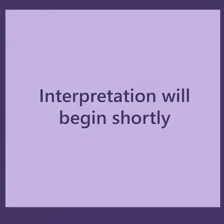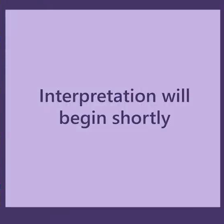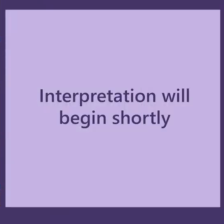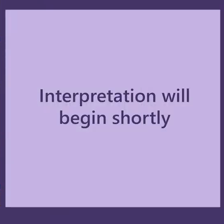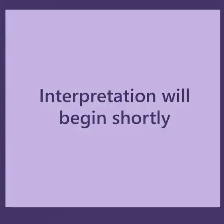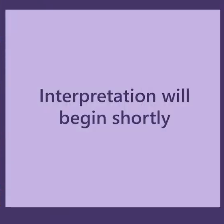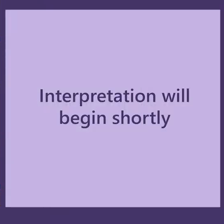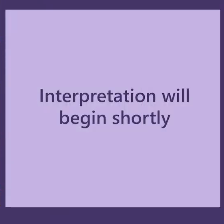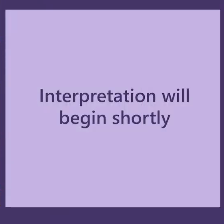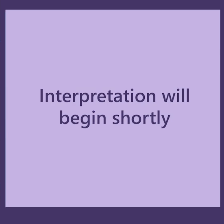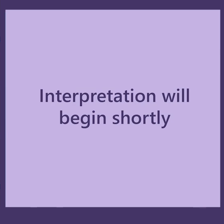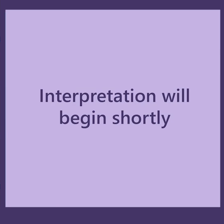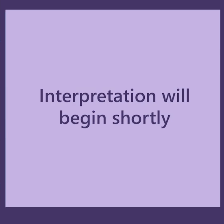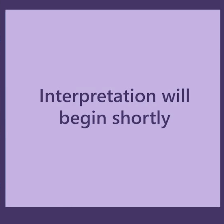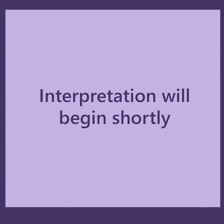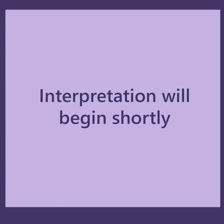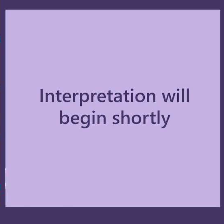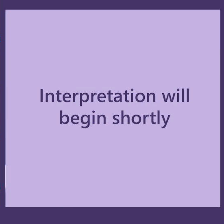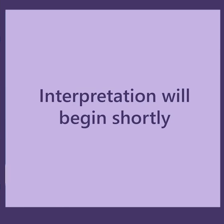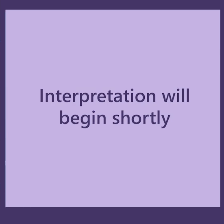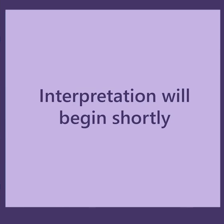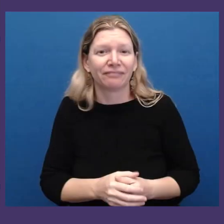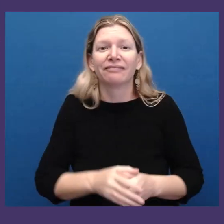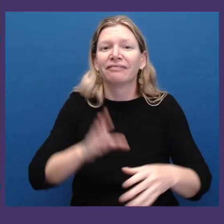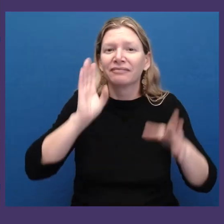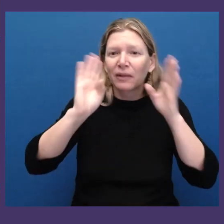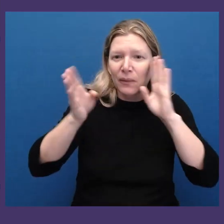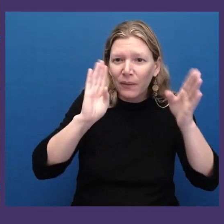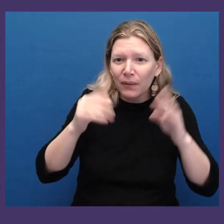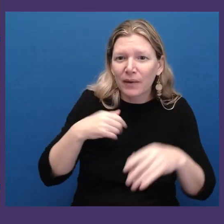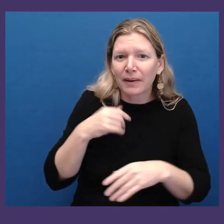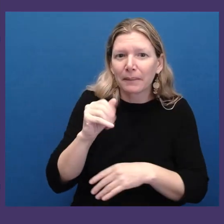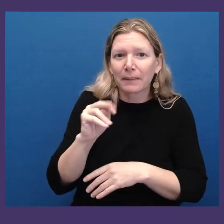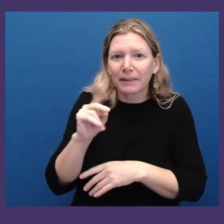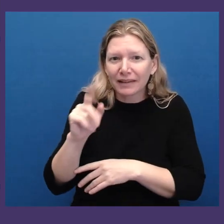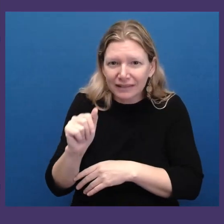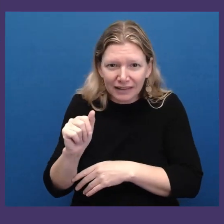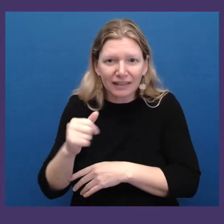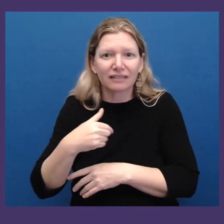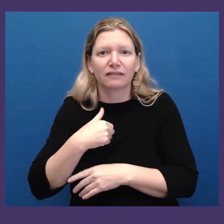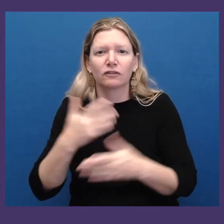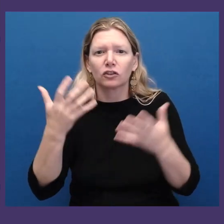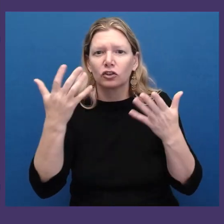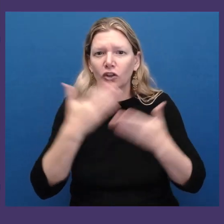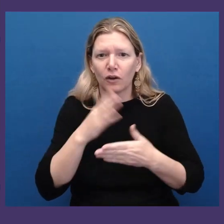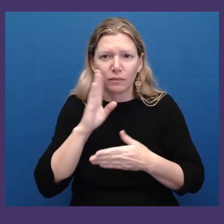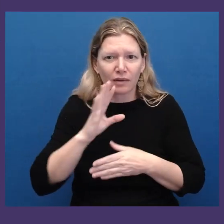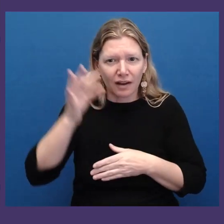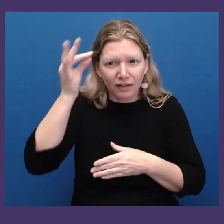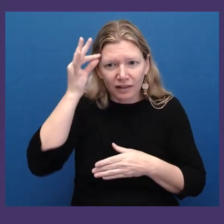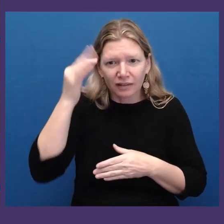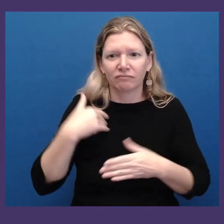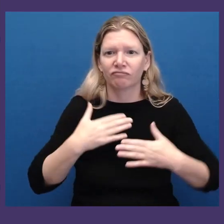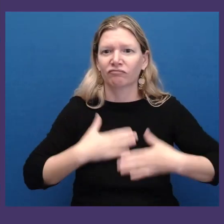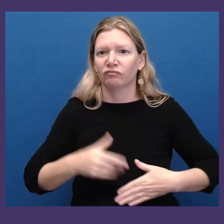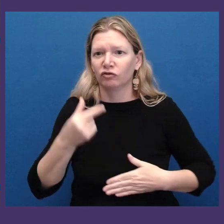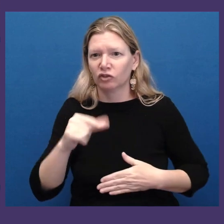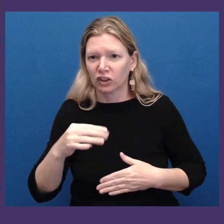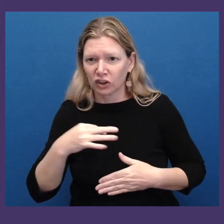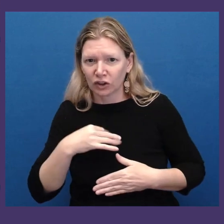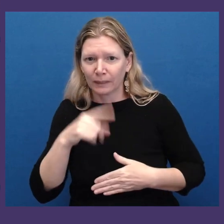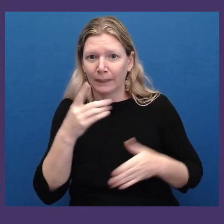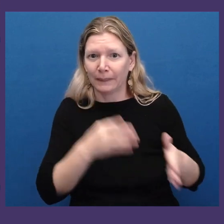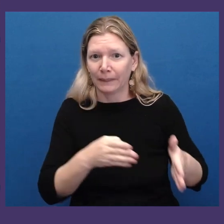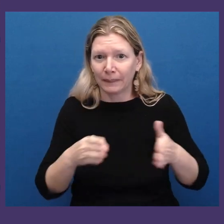Hello, everyone. Back in the studio. I'm Amanda Silver. I have dark brown hair. I'm wearing a green shirt and black pants, and you can refer to me as she, her.